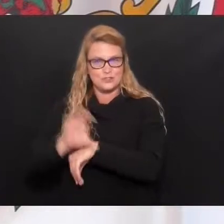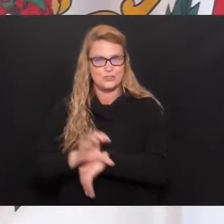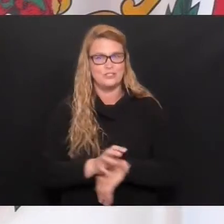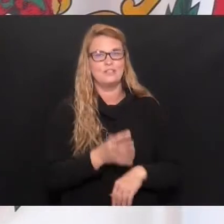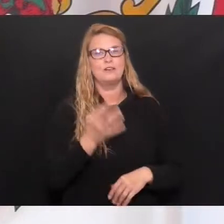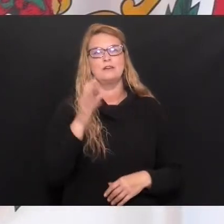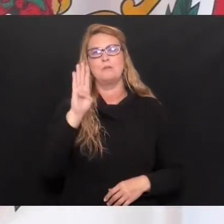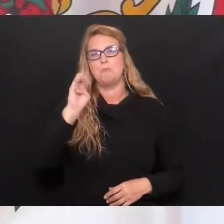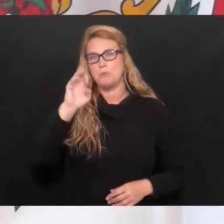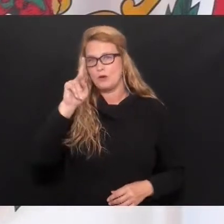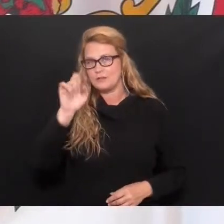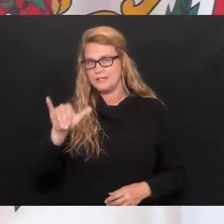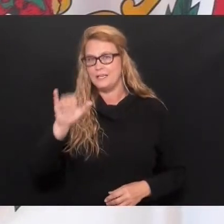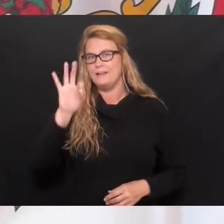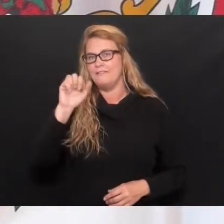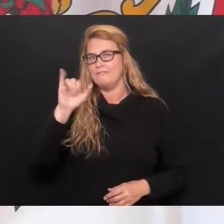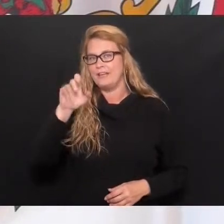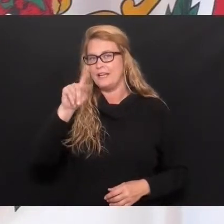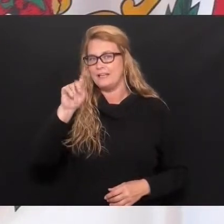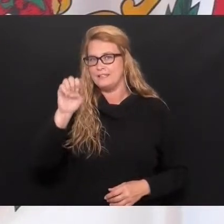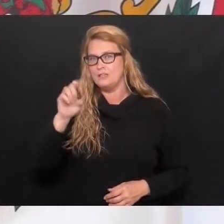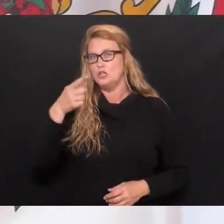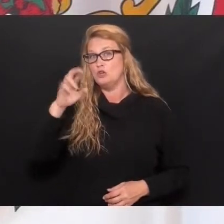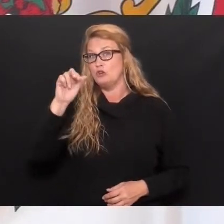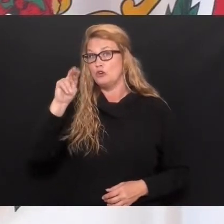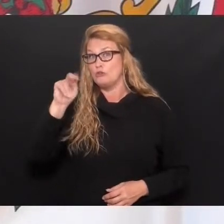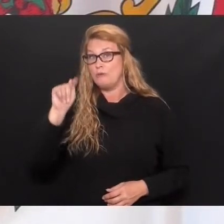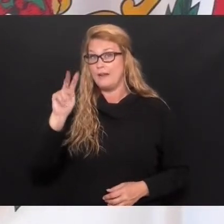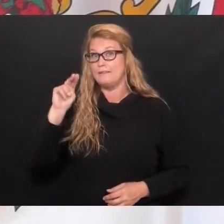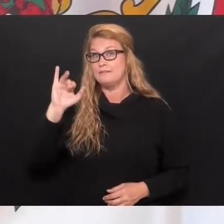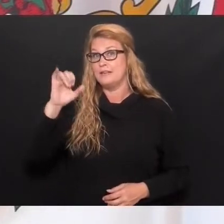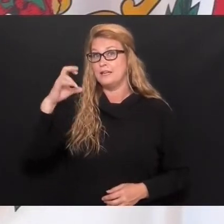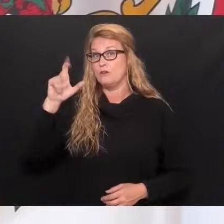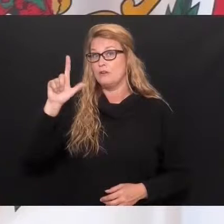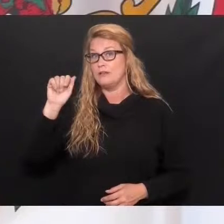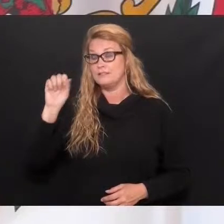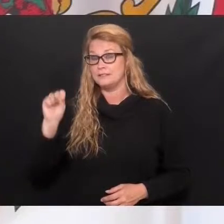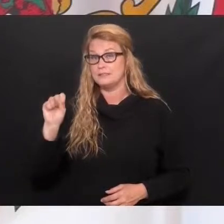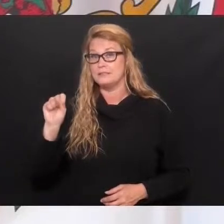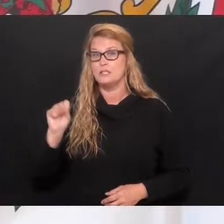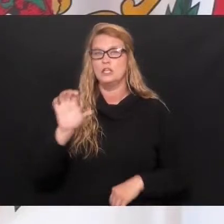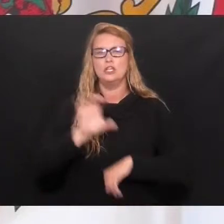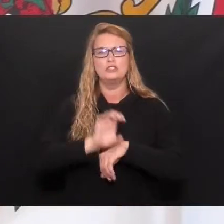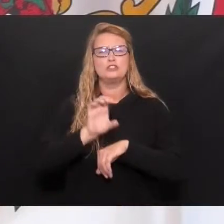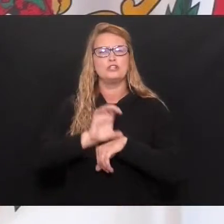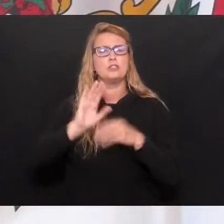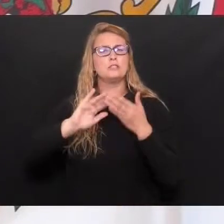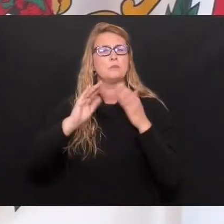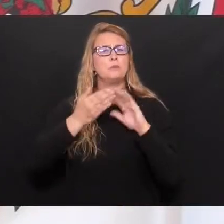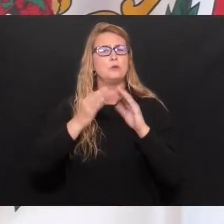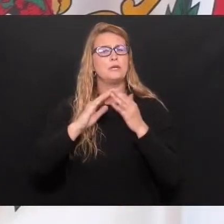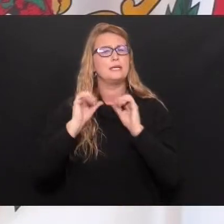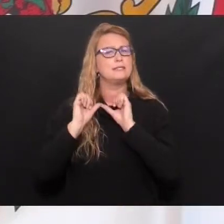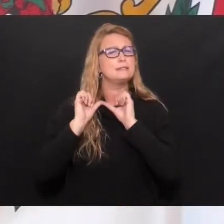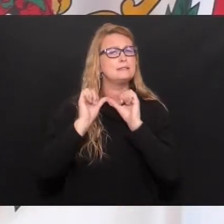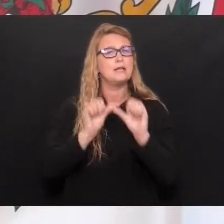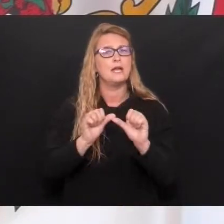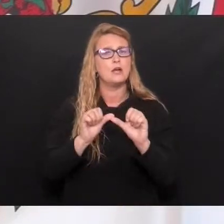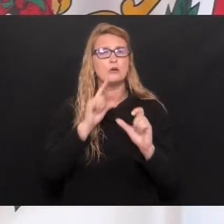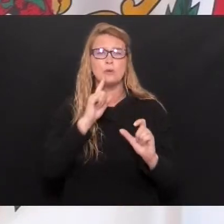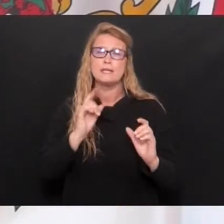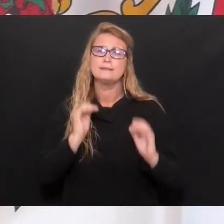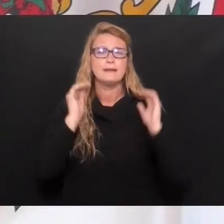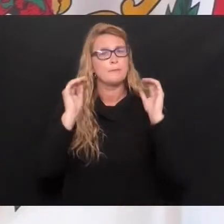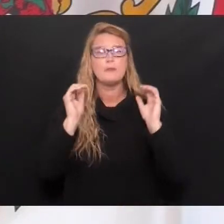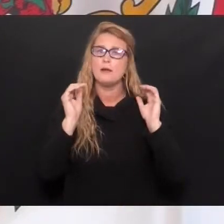counties, Berkeley, Fayette, Grant, and Nicholas counties. Our church community still continues to step up,